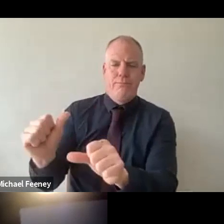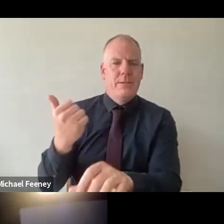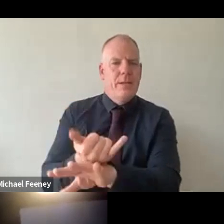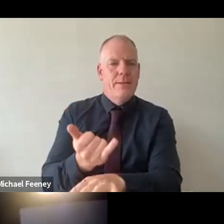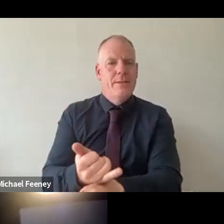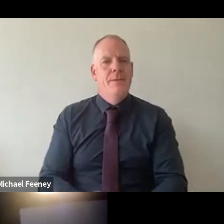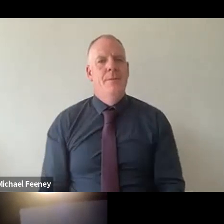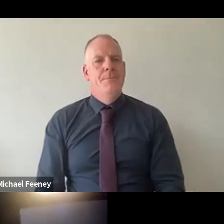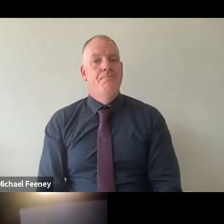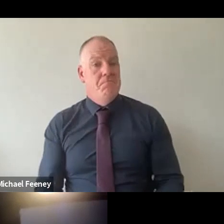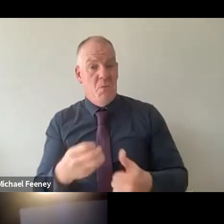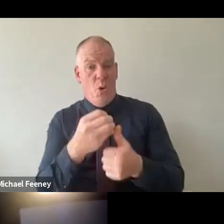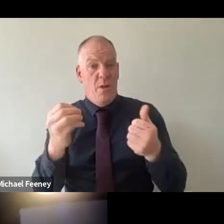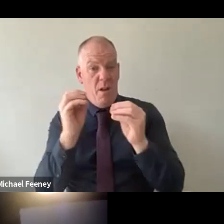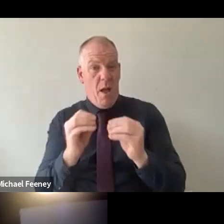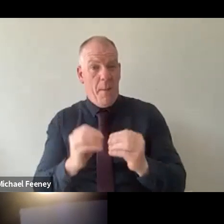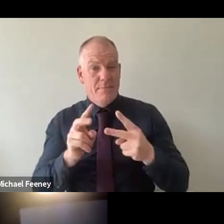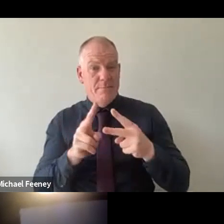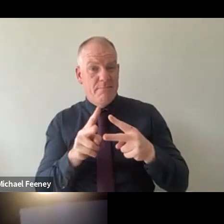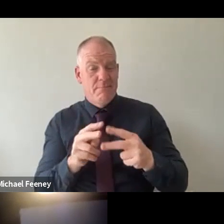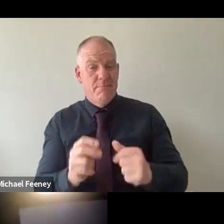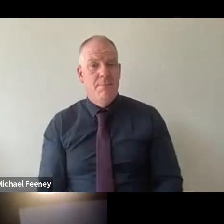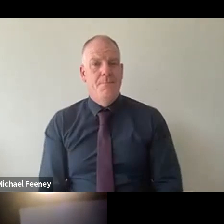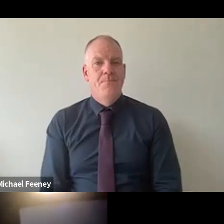Thank you. Anyone else want to come in?